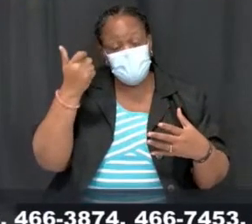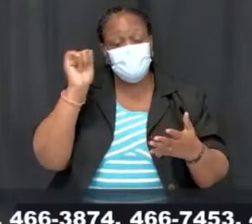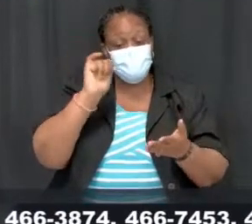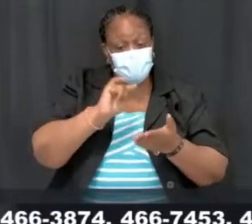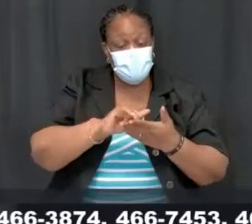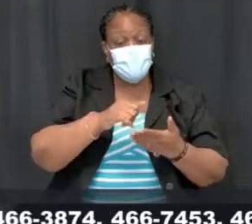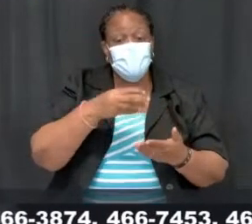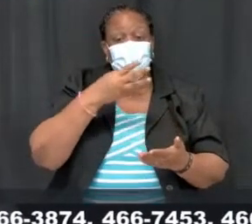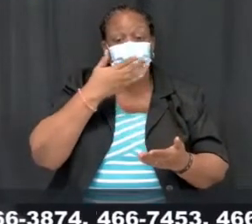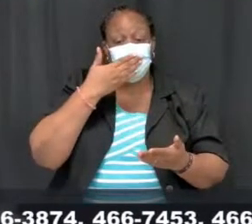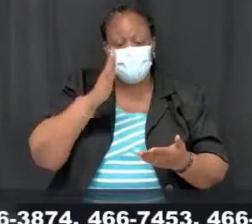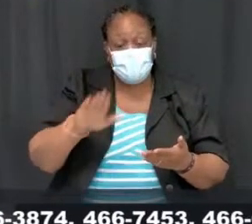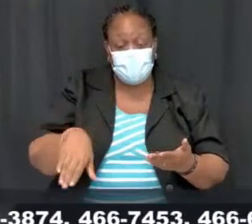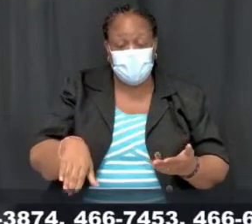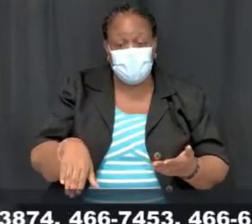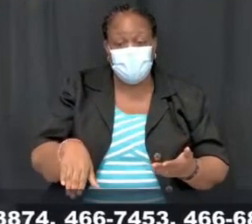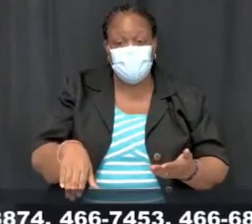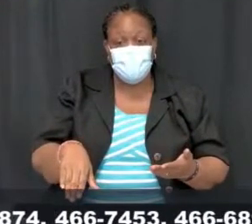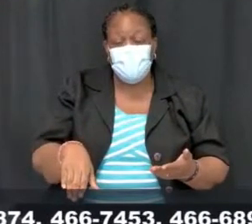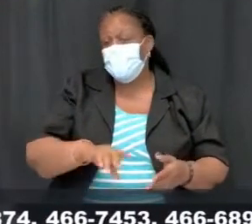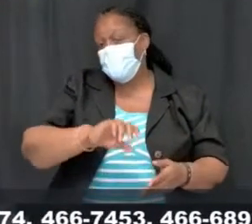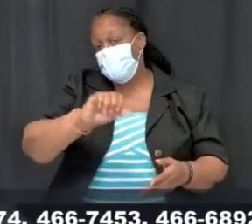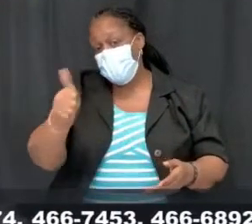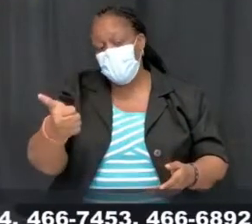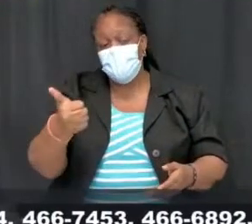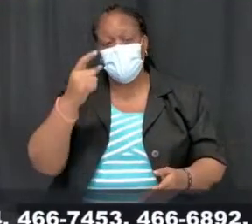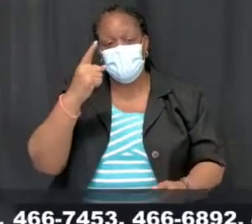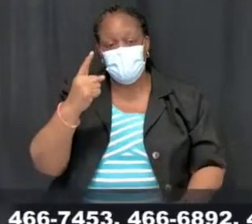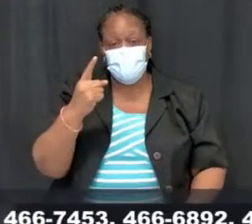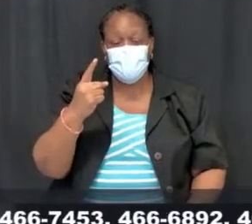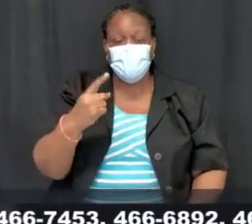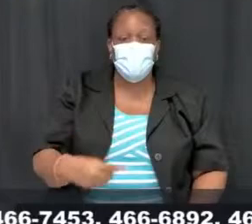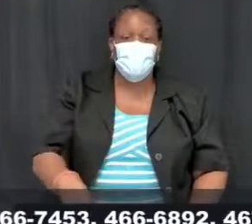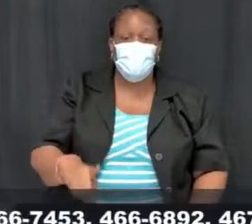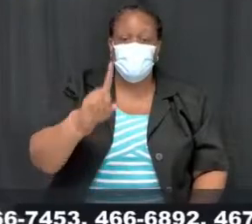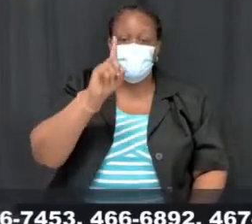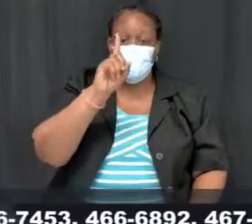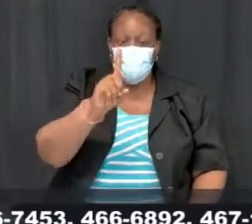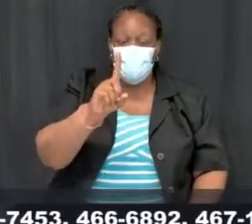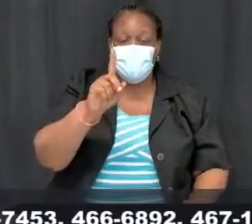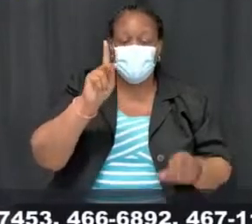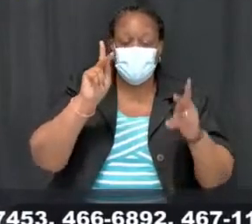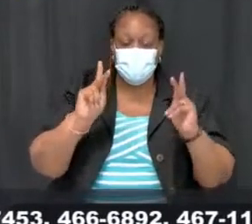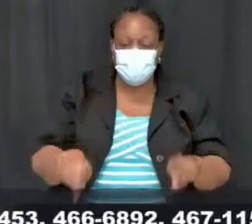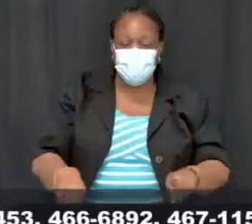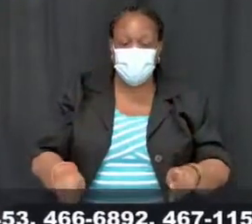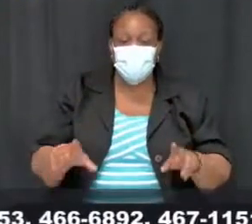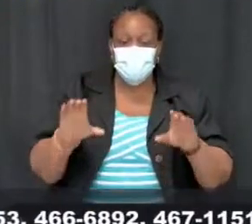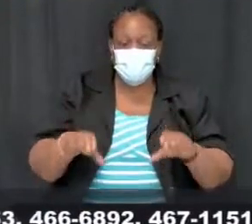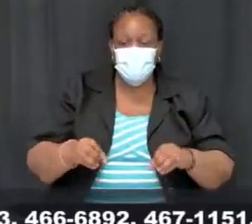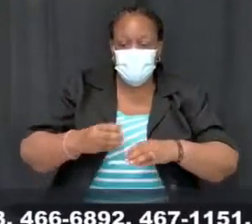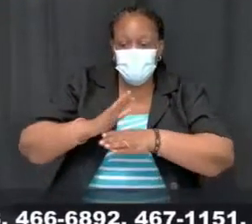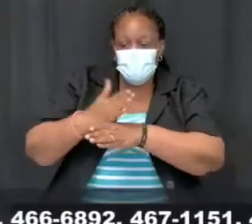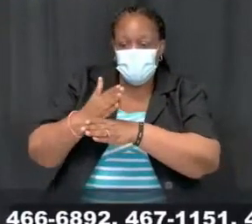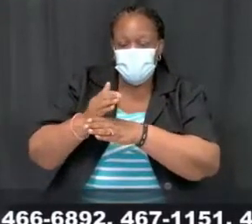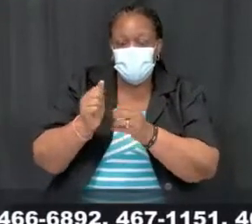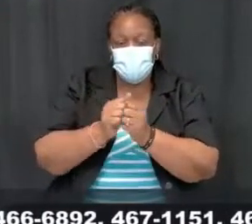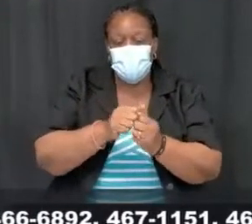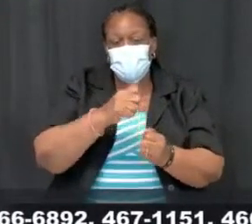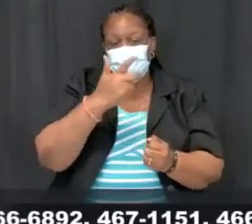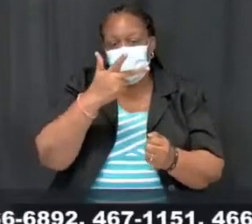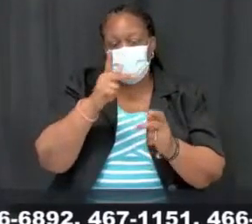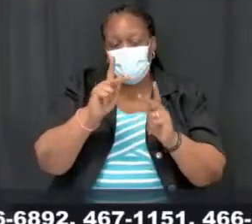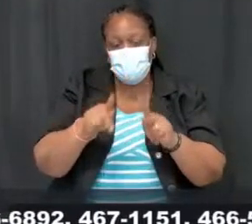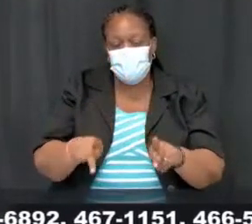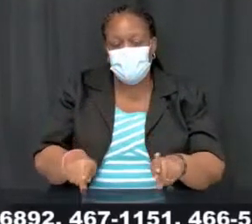know that with the original virus, without any protection, one person can infect 2.5 persons. With the Delta variant under the same